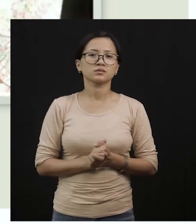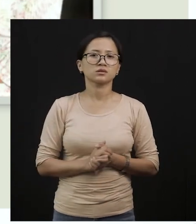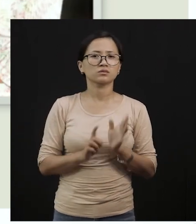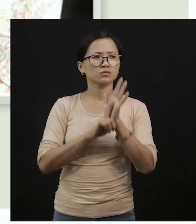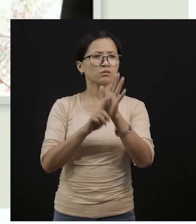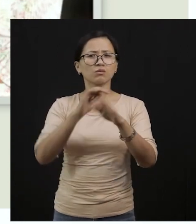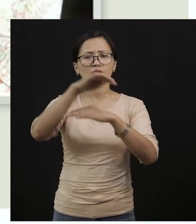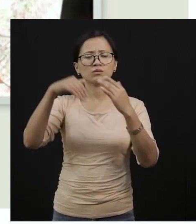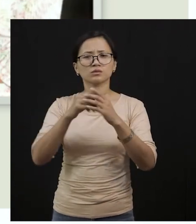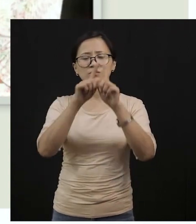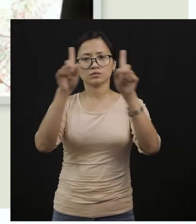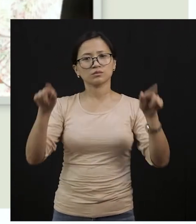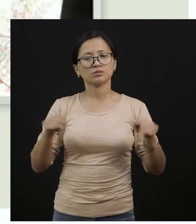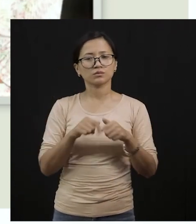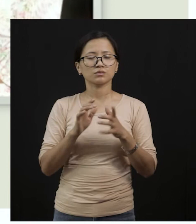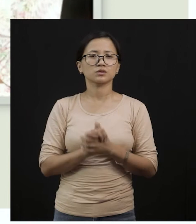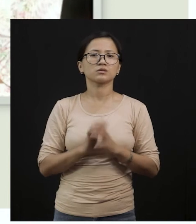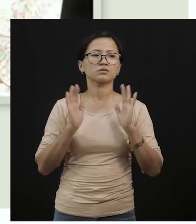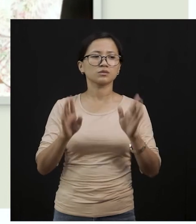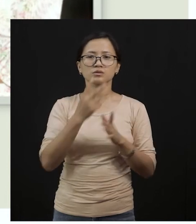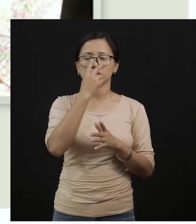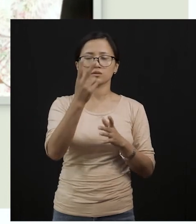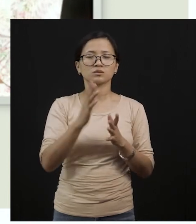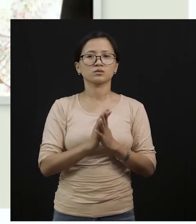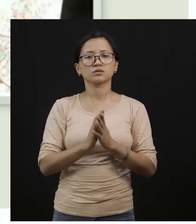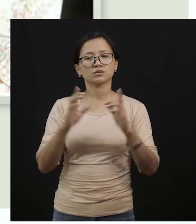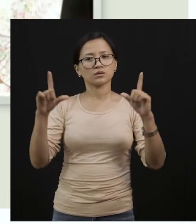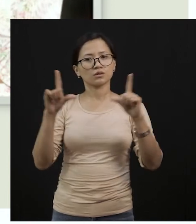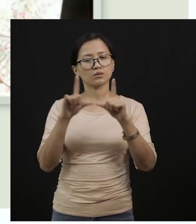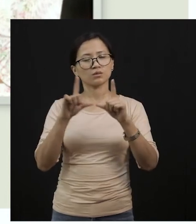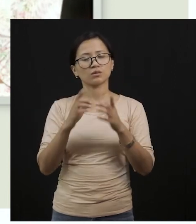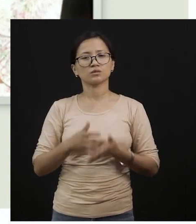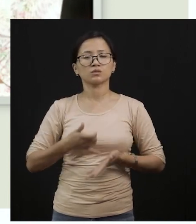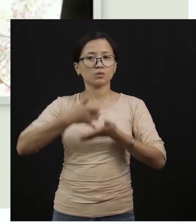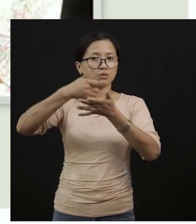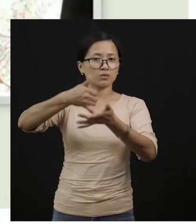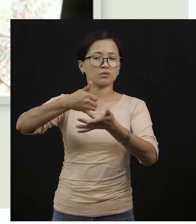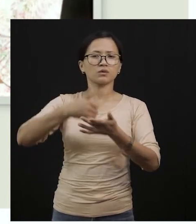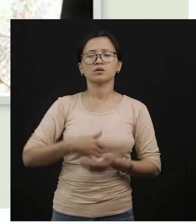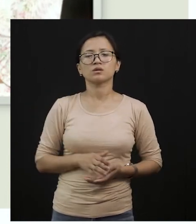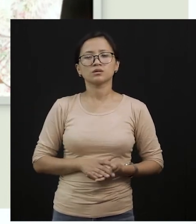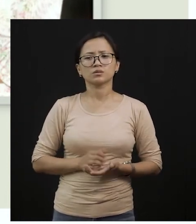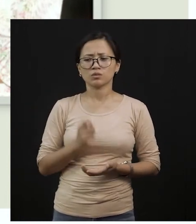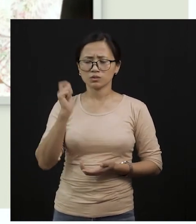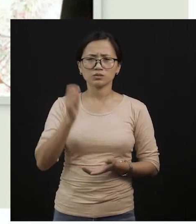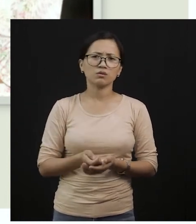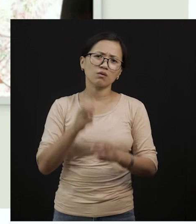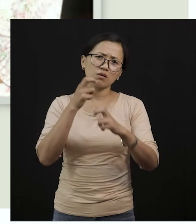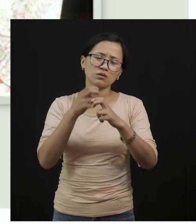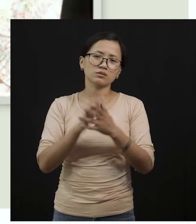the pictures, but you can see this is Mother Teresa with her award, okay? She has been working so hard for people